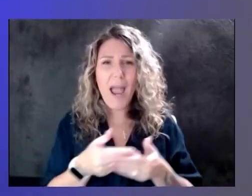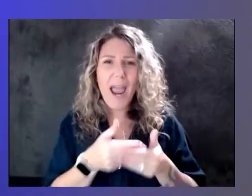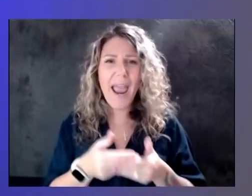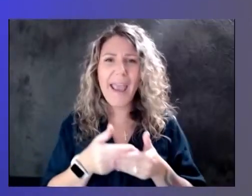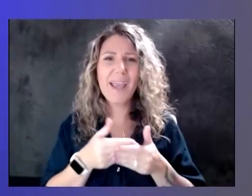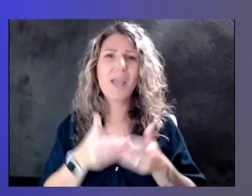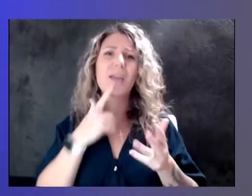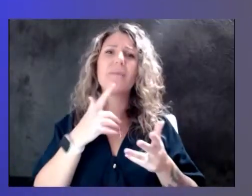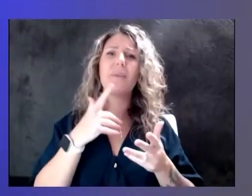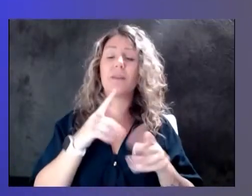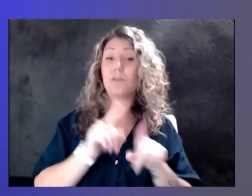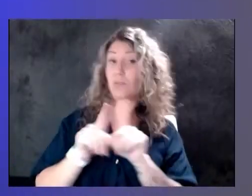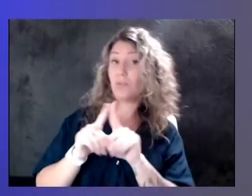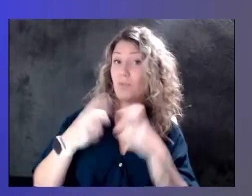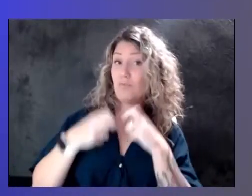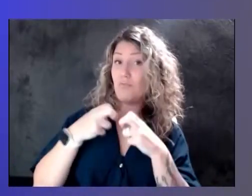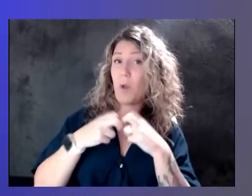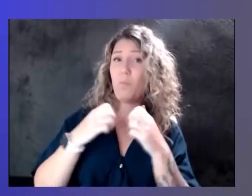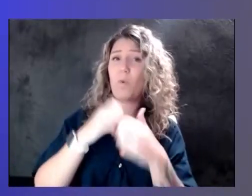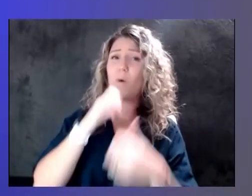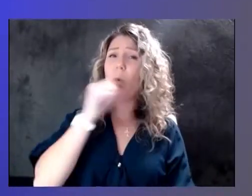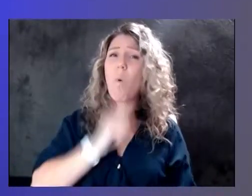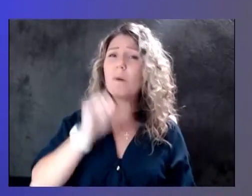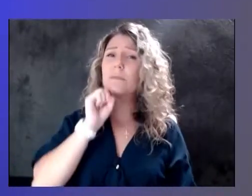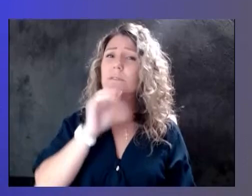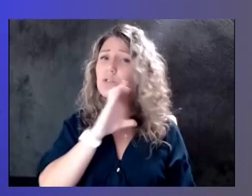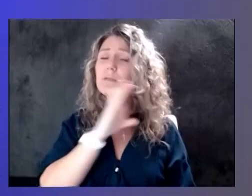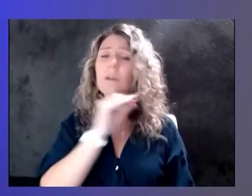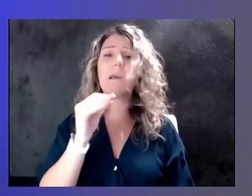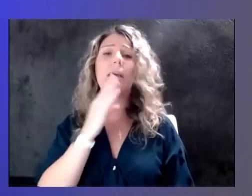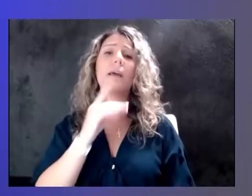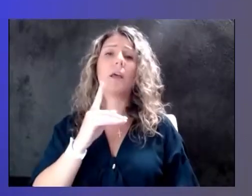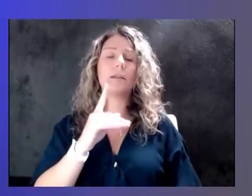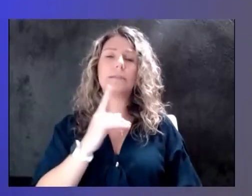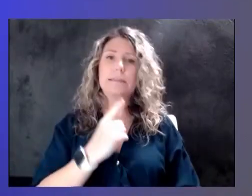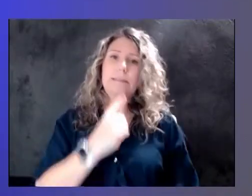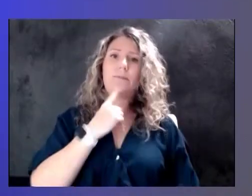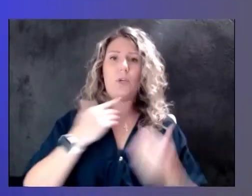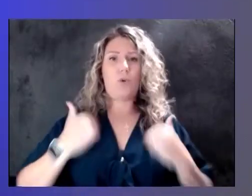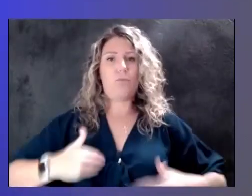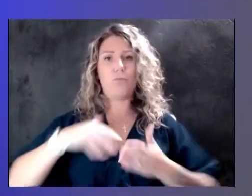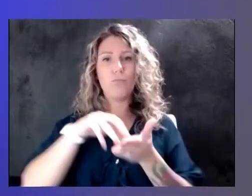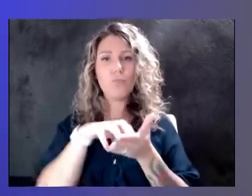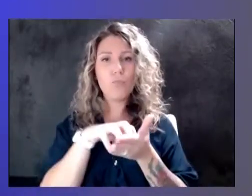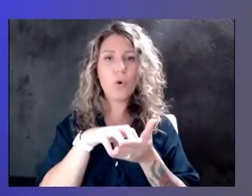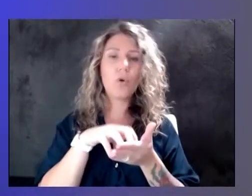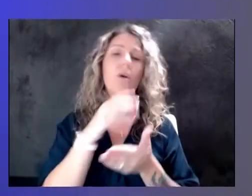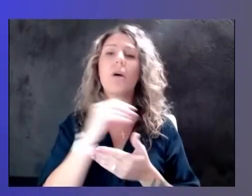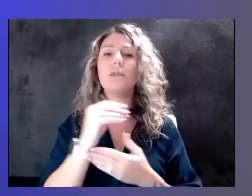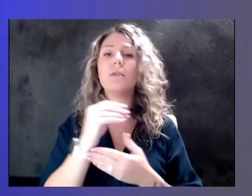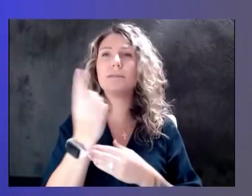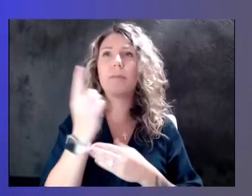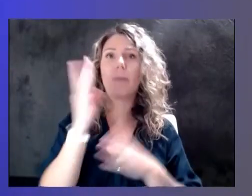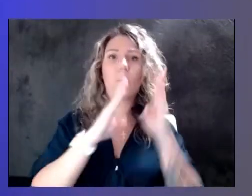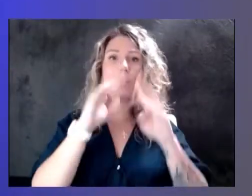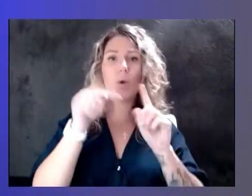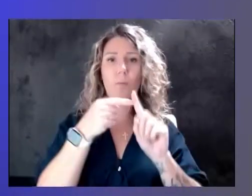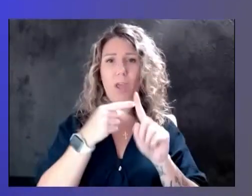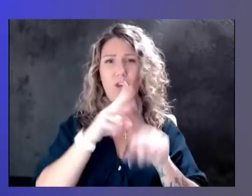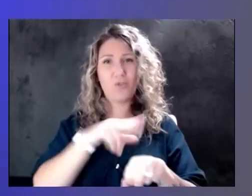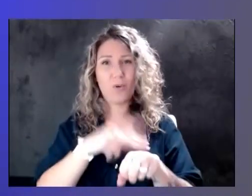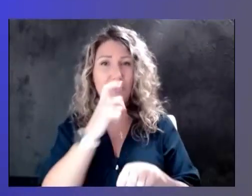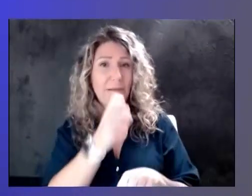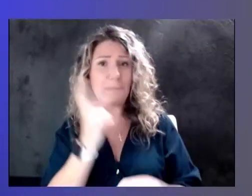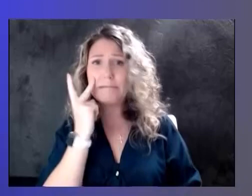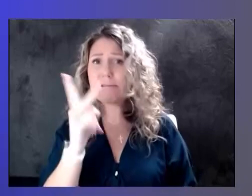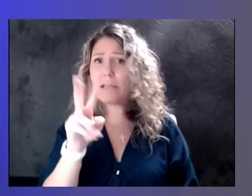problem in elderly individuals and our severely immunocompromised populations. So something we worry about. Normally we don't see RSV